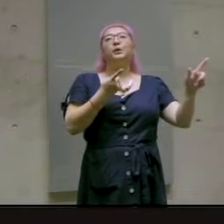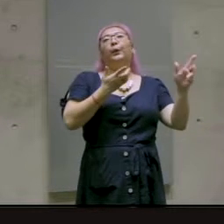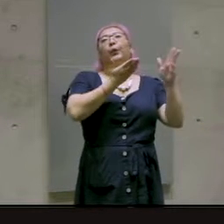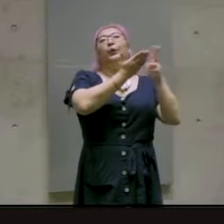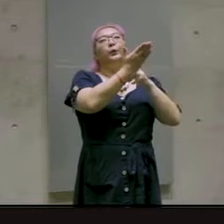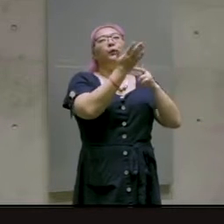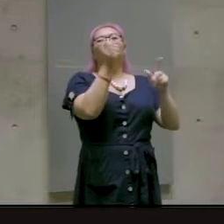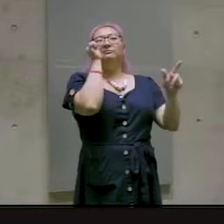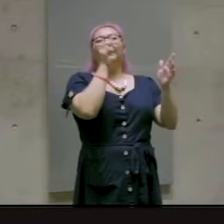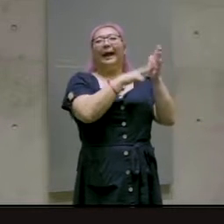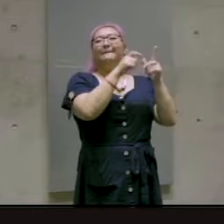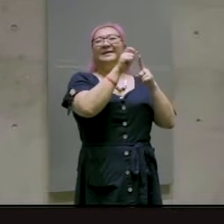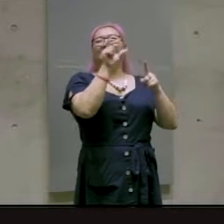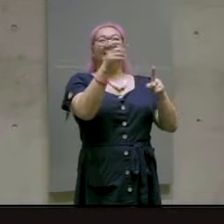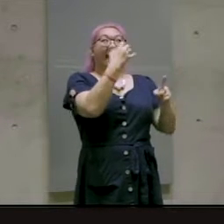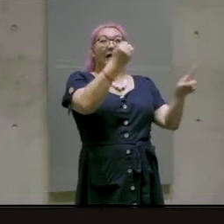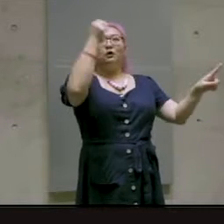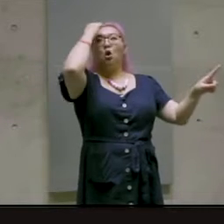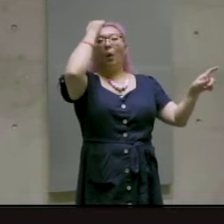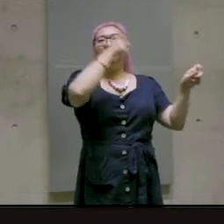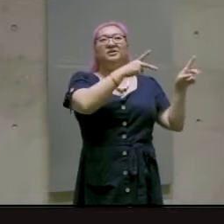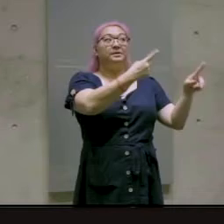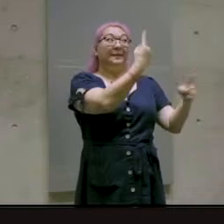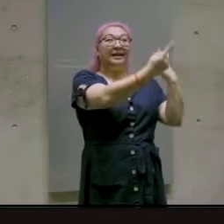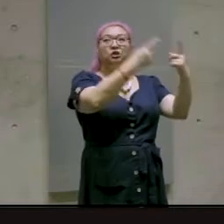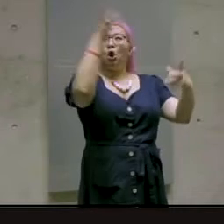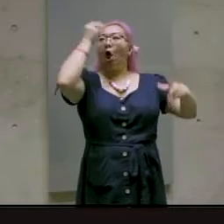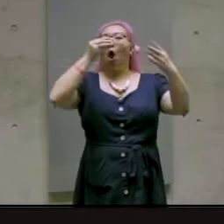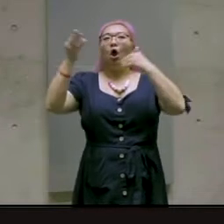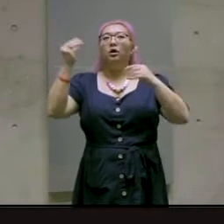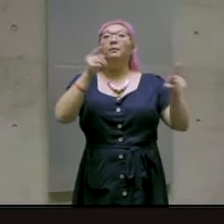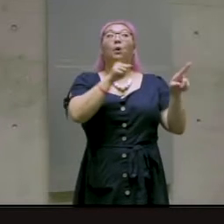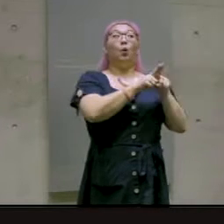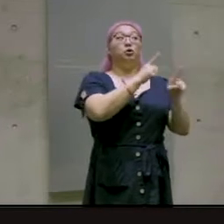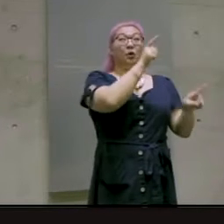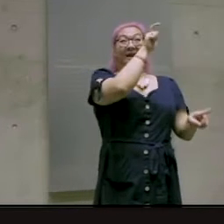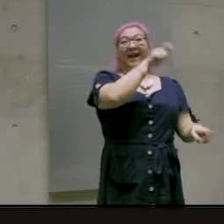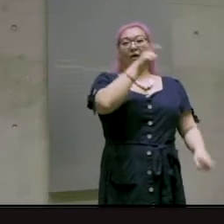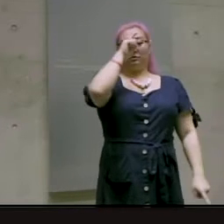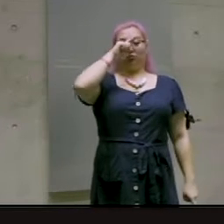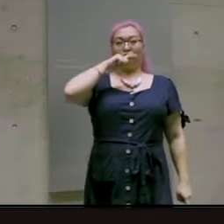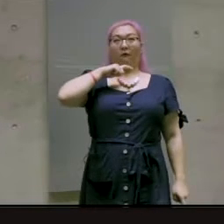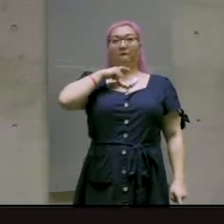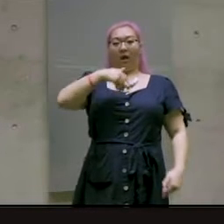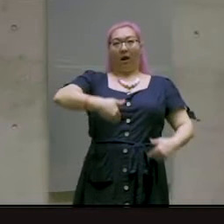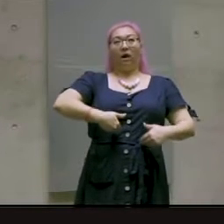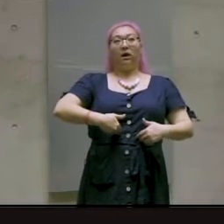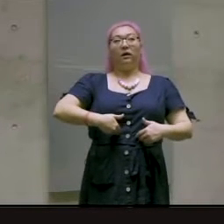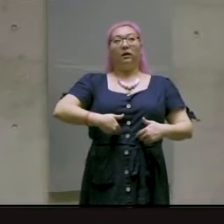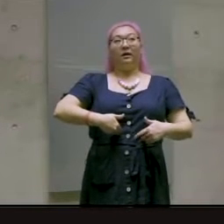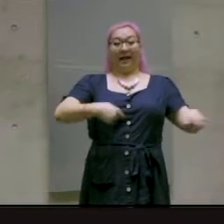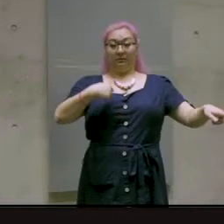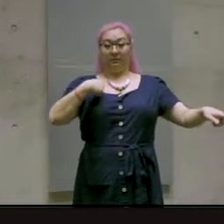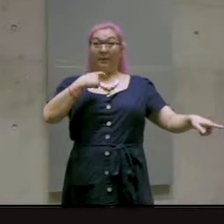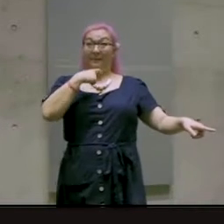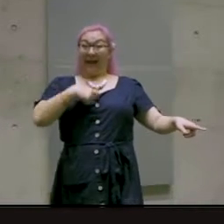earlier, but also we have kind of a personality profile system, which extends to the player as well at character